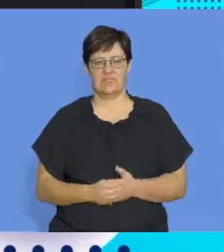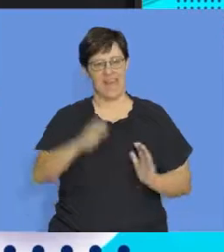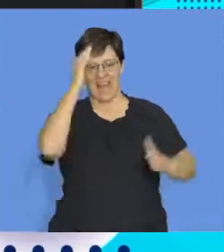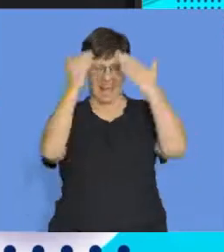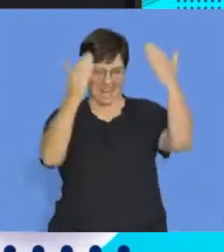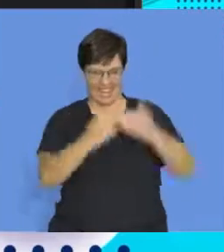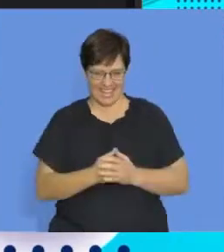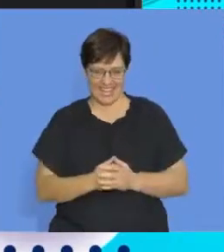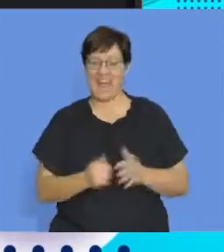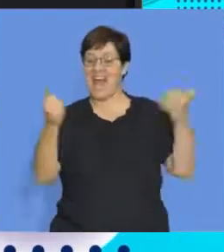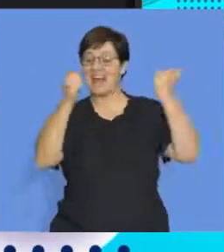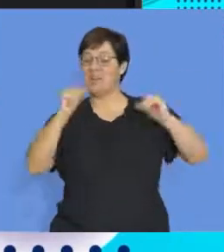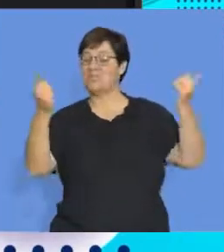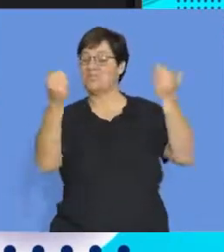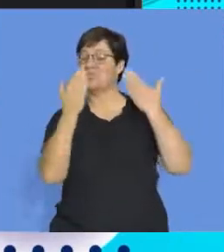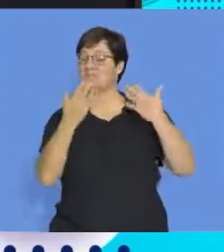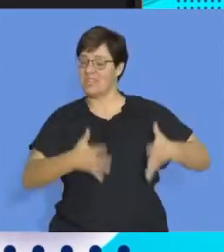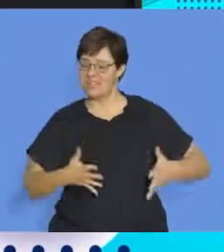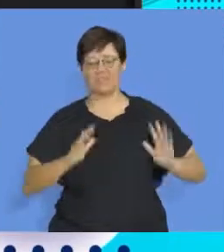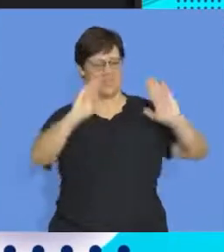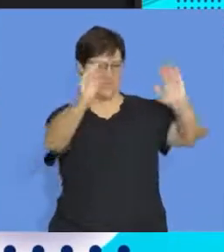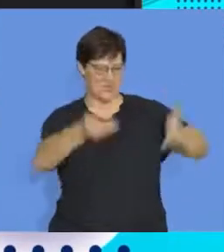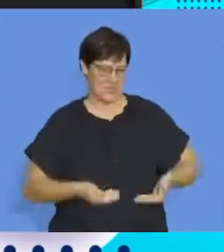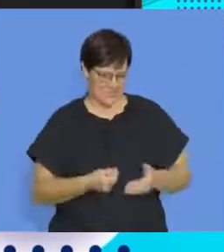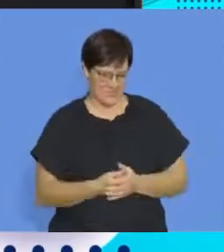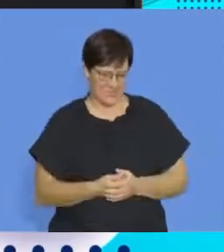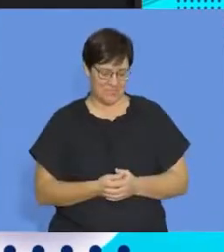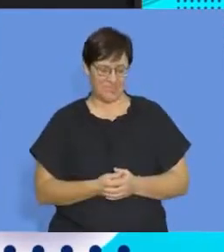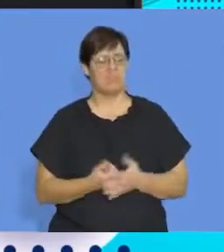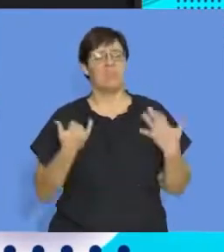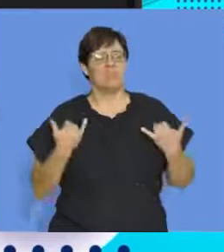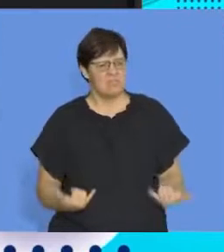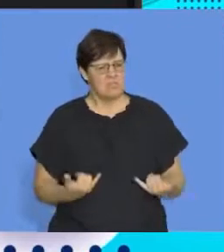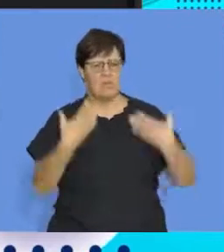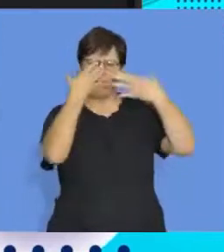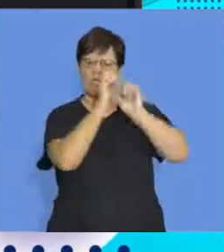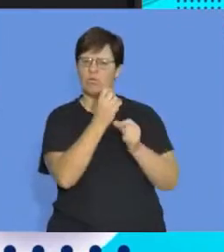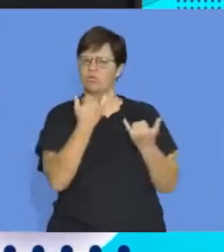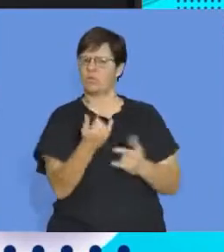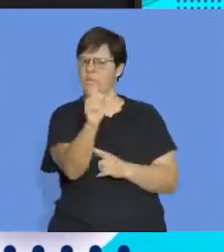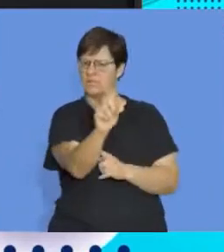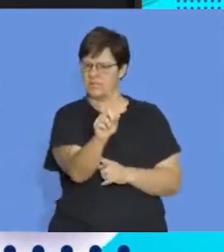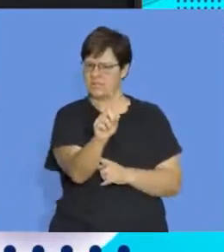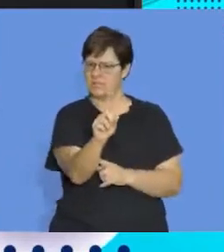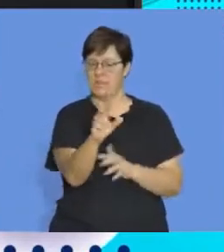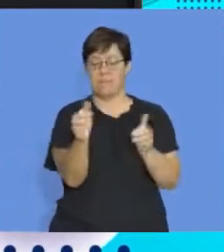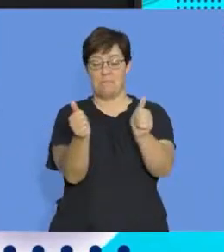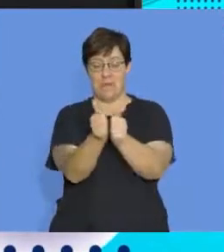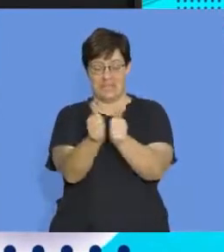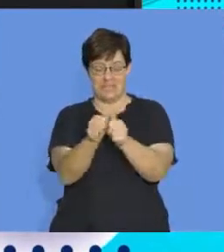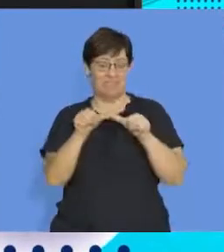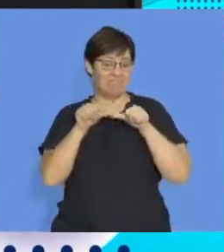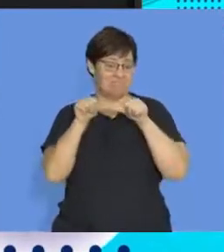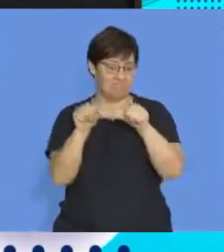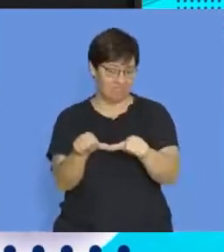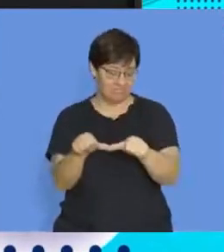Hello and welcome, accounting students. In today's lesson, we are going to be focusing once again on partnerships,